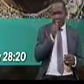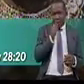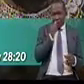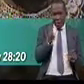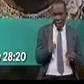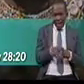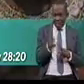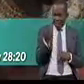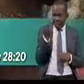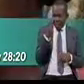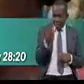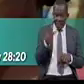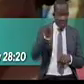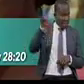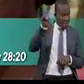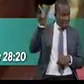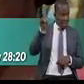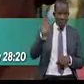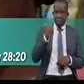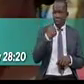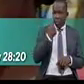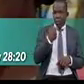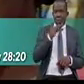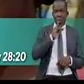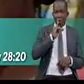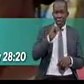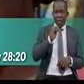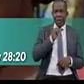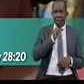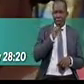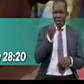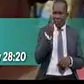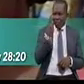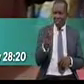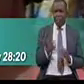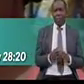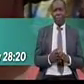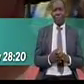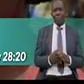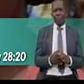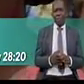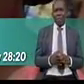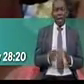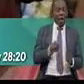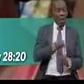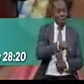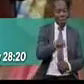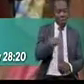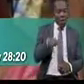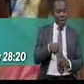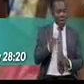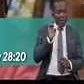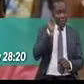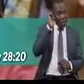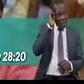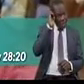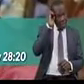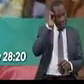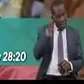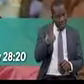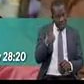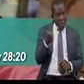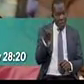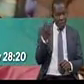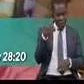in Egypt, he saw Pharaoh and he saw the fury. He didn't really see him or look at him. He saw